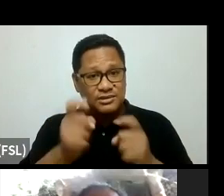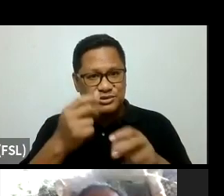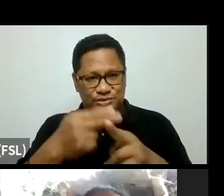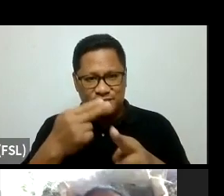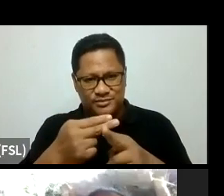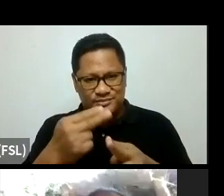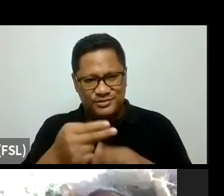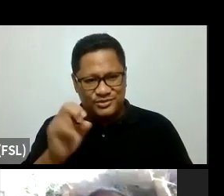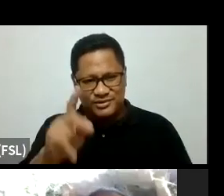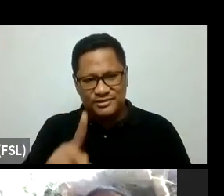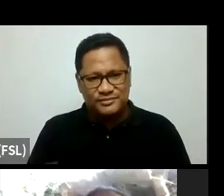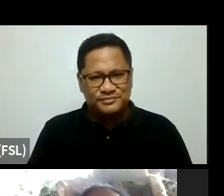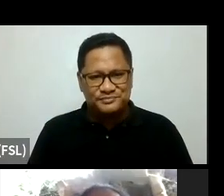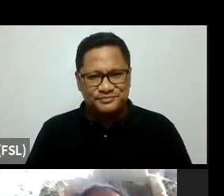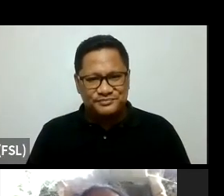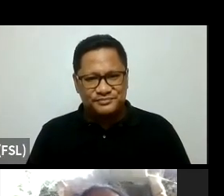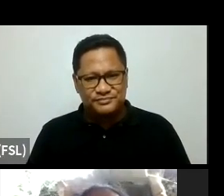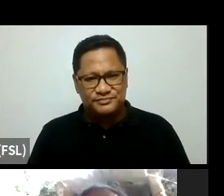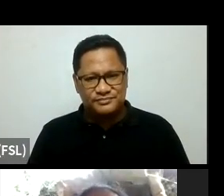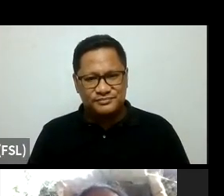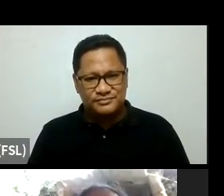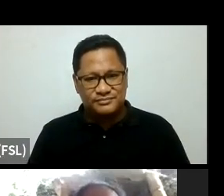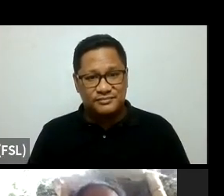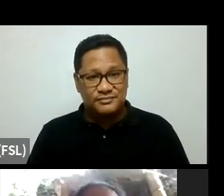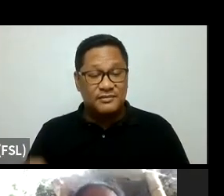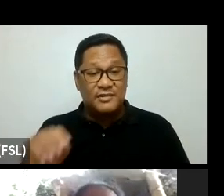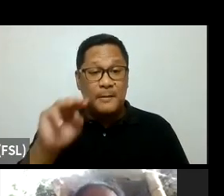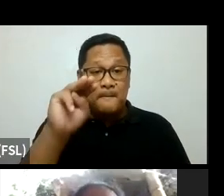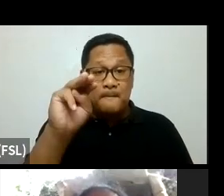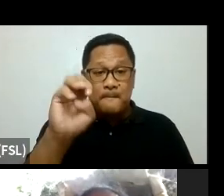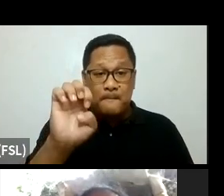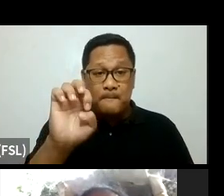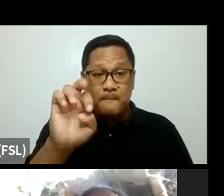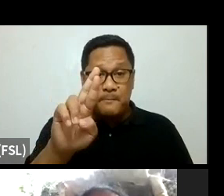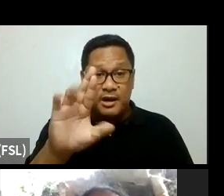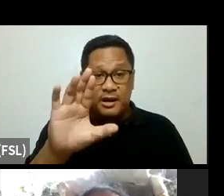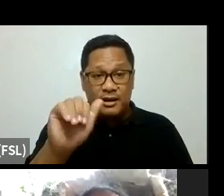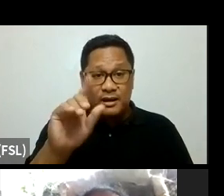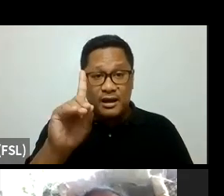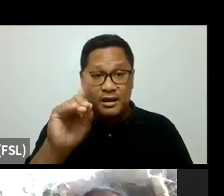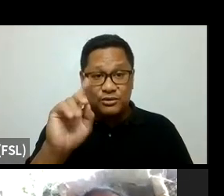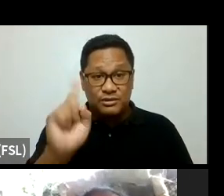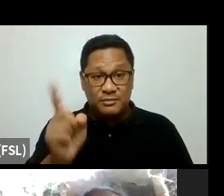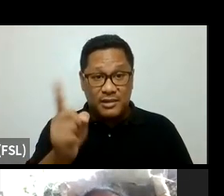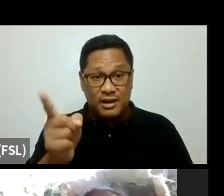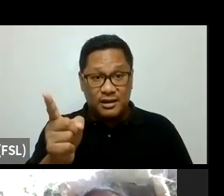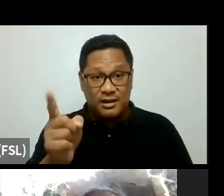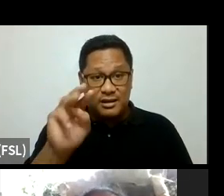si Jeneline Mercado, 'di ba? Jeneline Mercado.